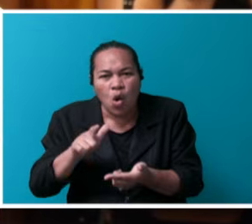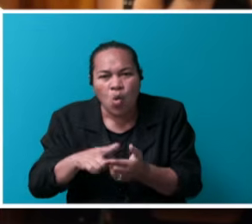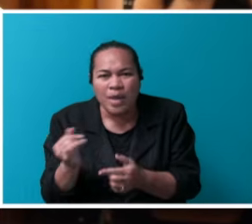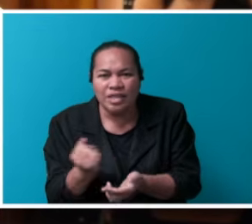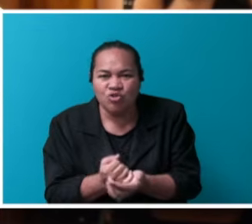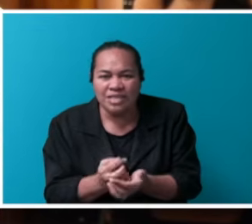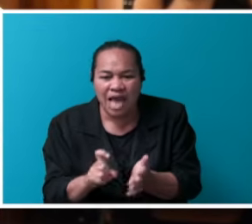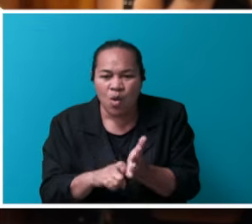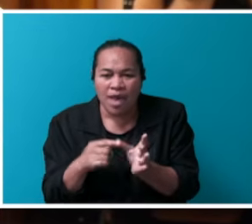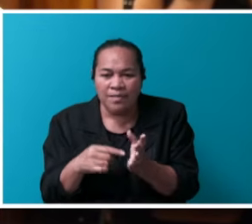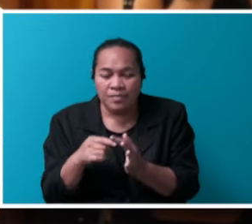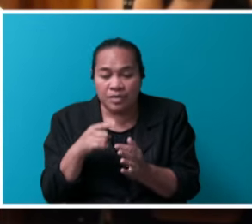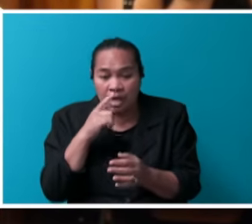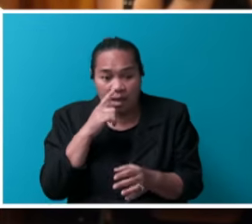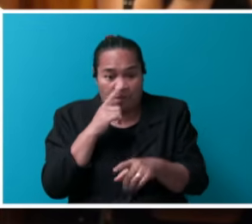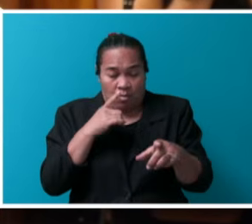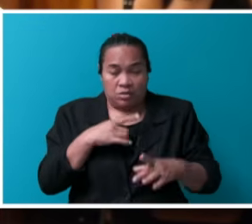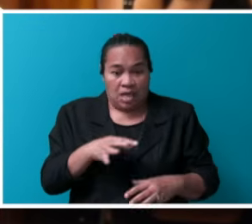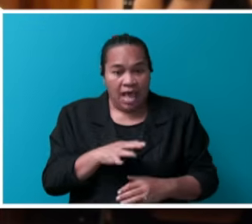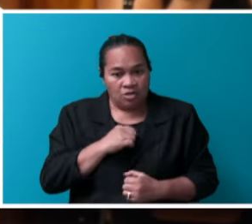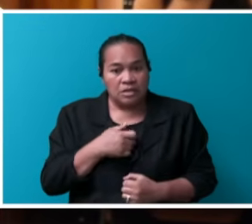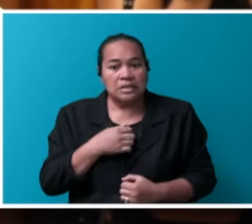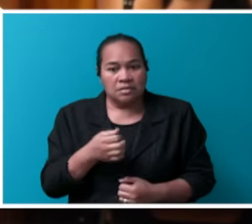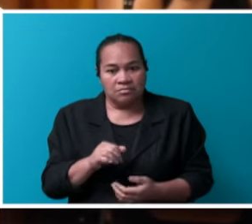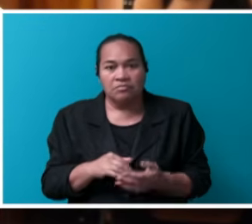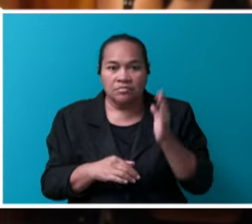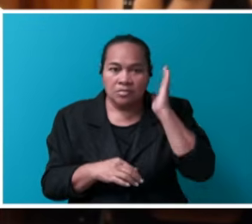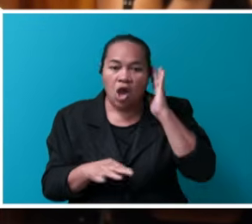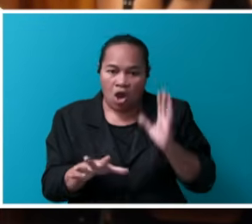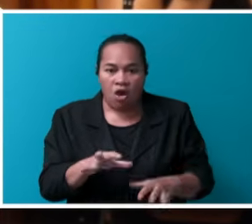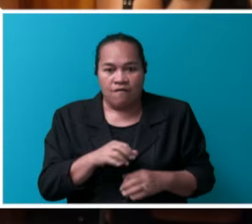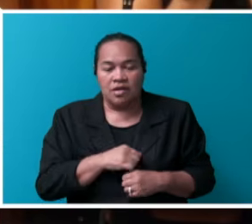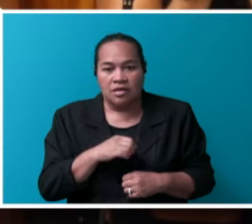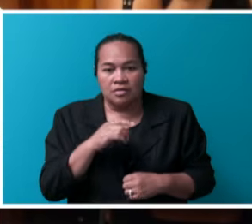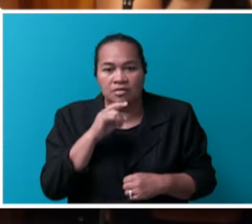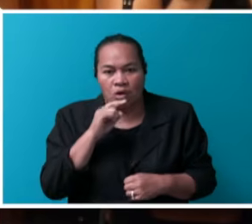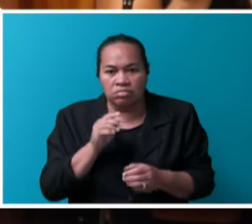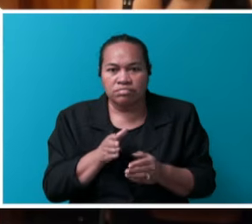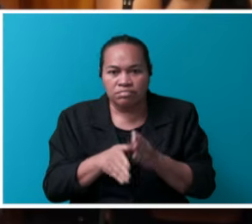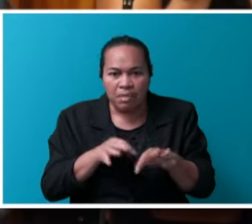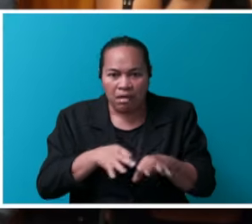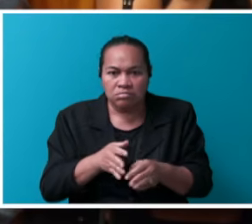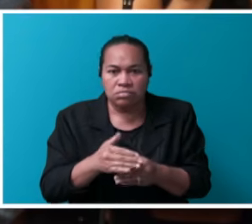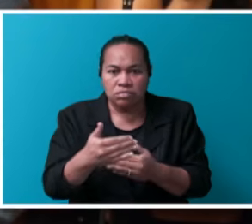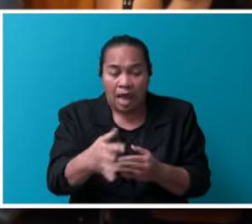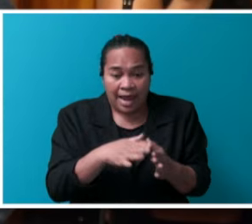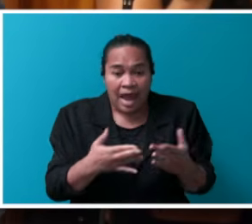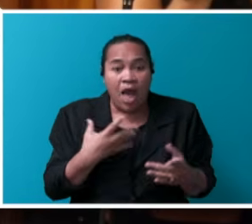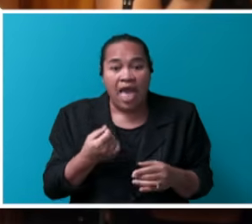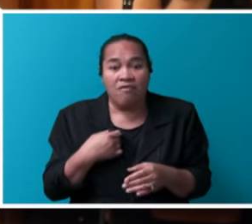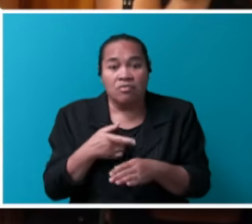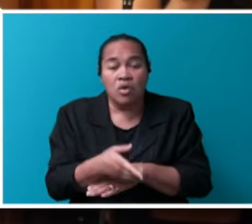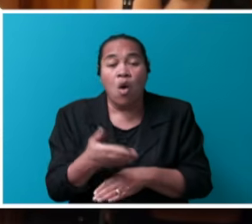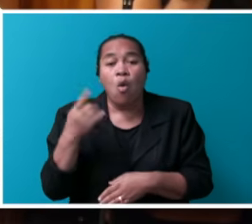Investor confidence rose and the pipeline of our major investment projects look promising. As a result, we now have